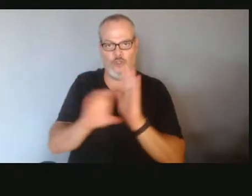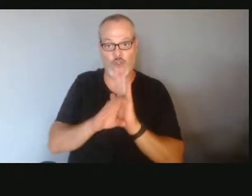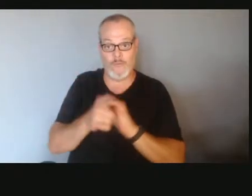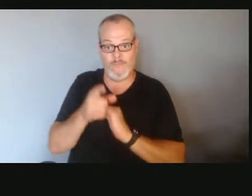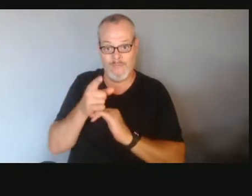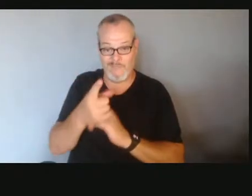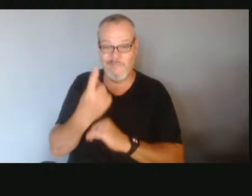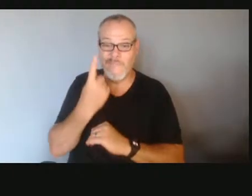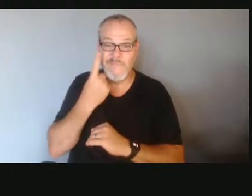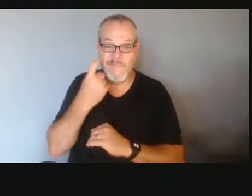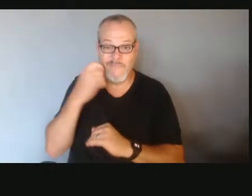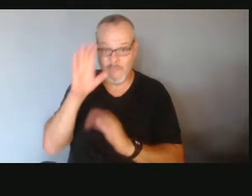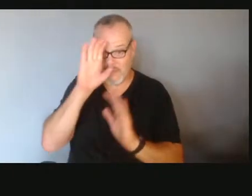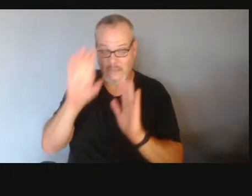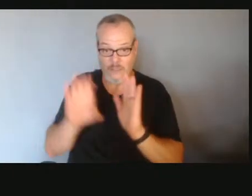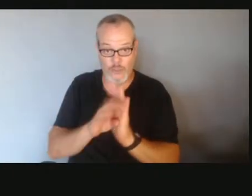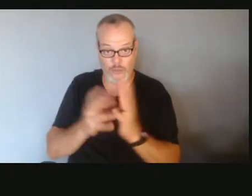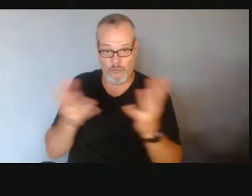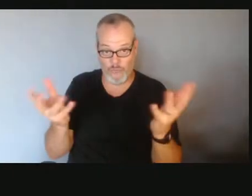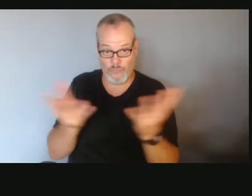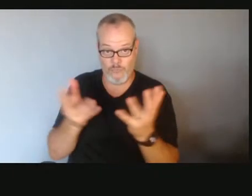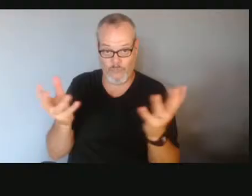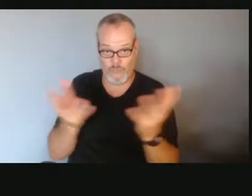recent capture was